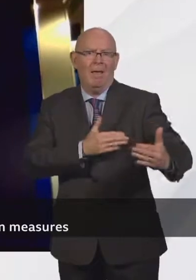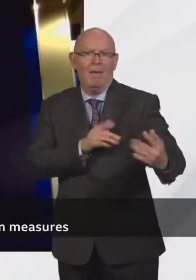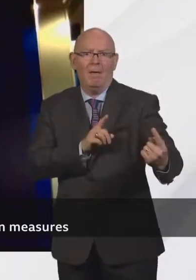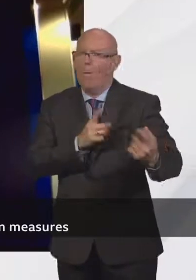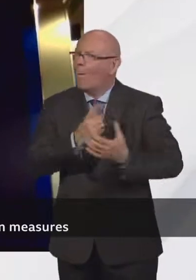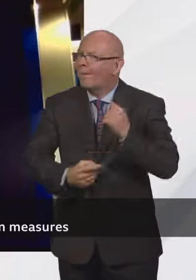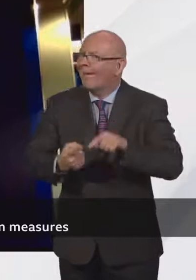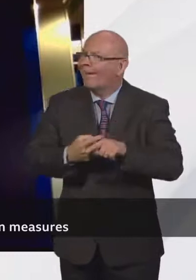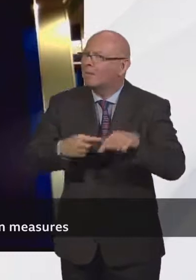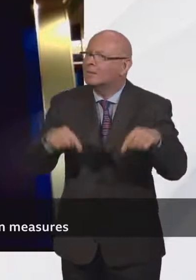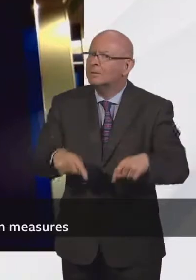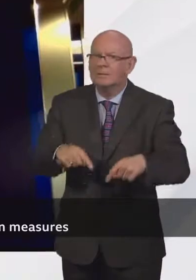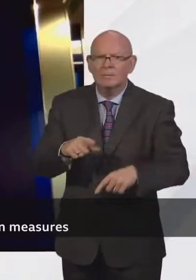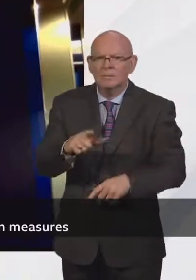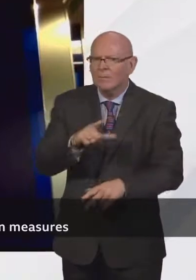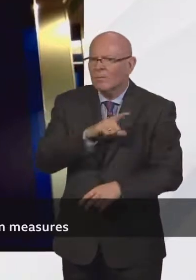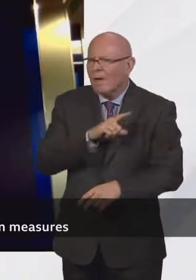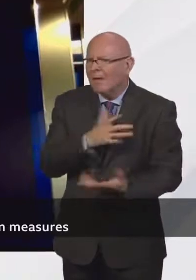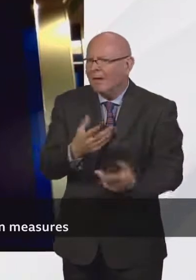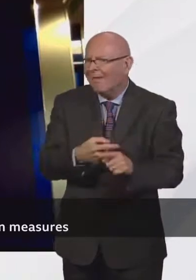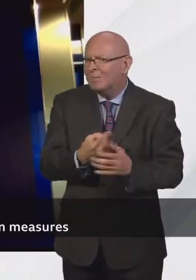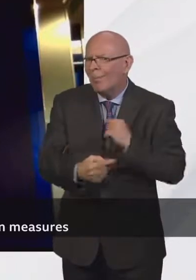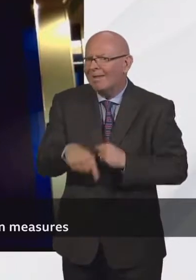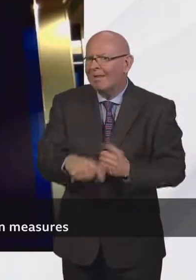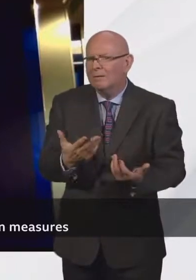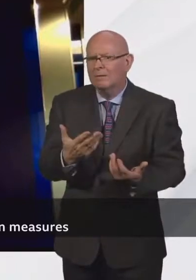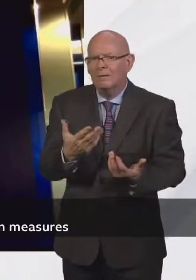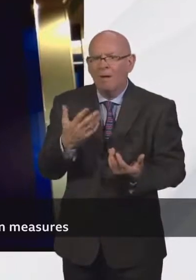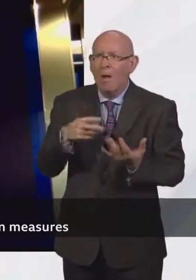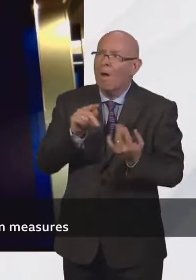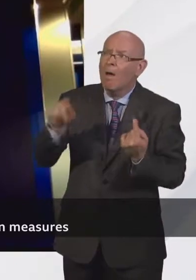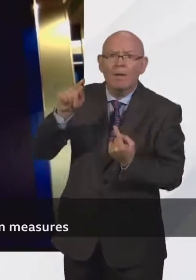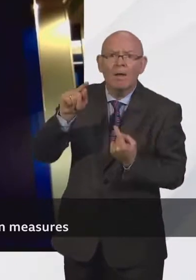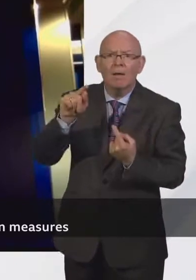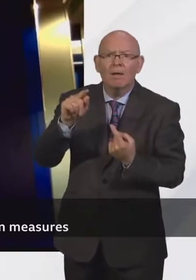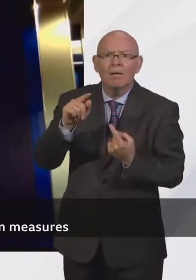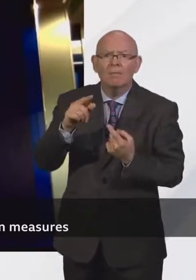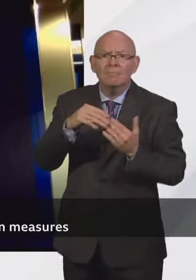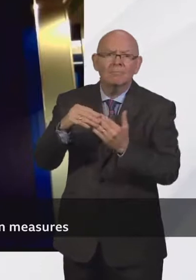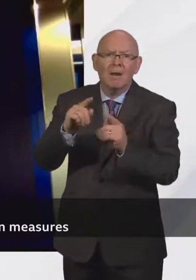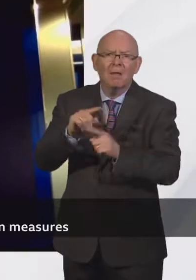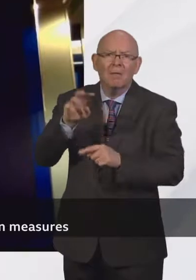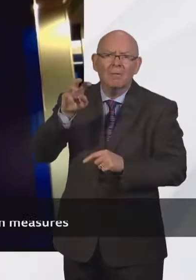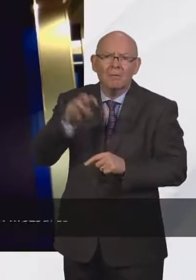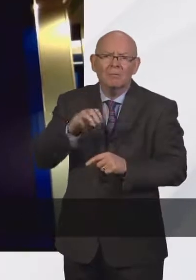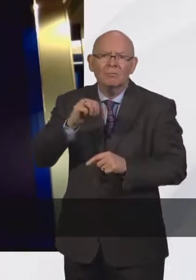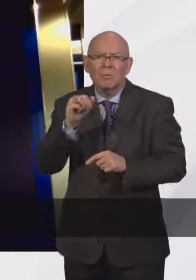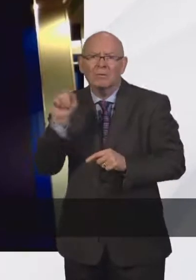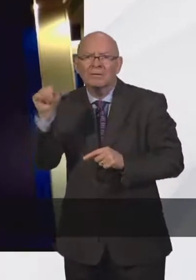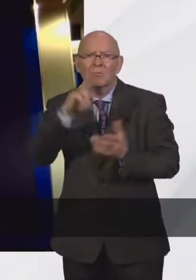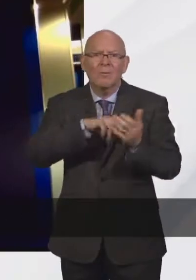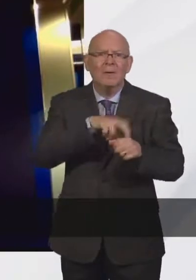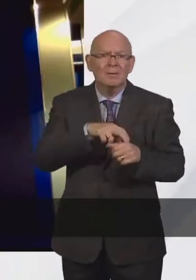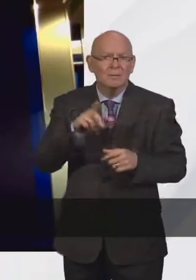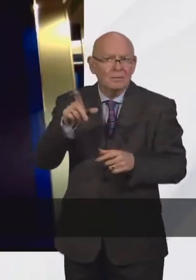that the science, which hasn't really been published behind this decision, doesn't support the conclusions you've made today? And